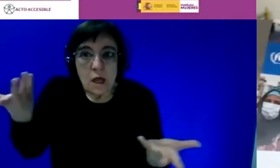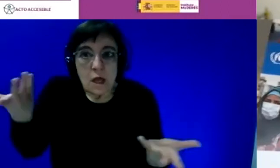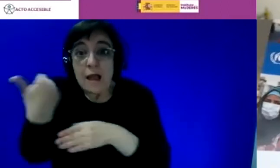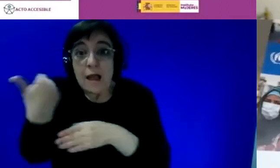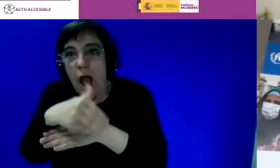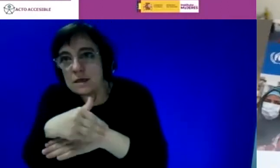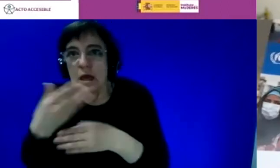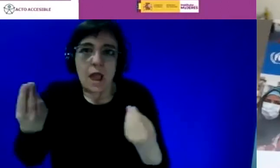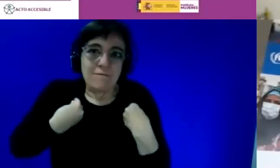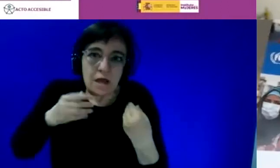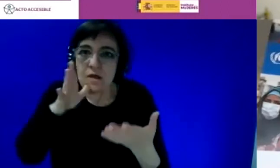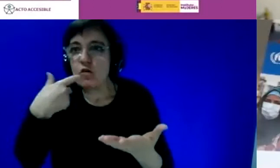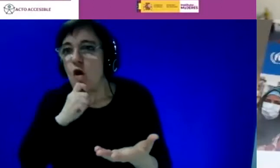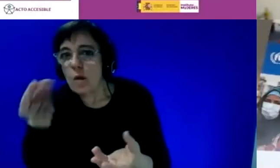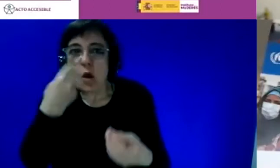shells landing,